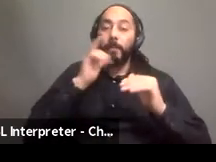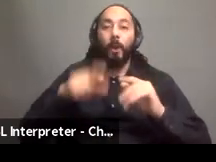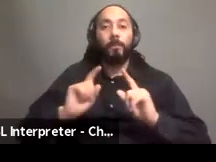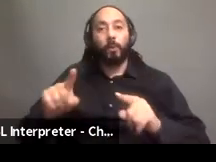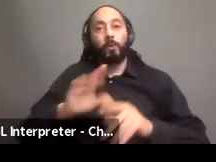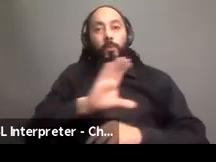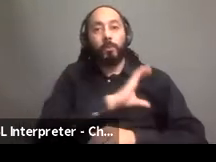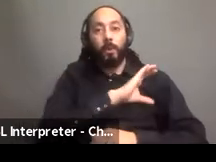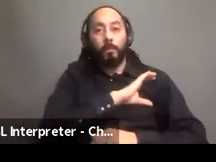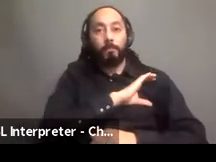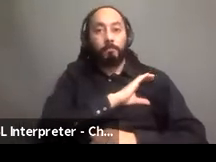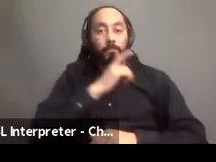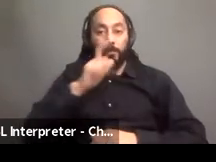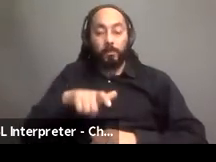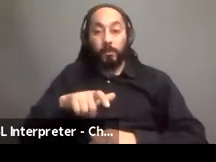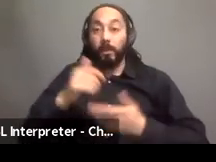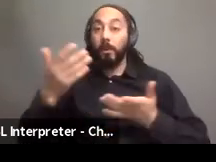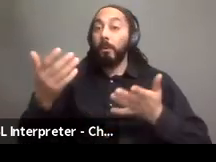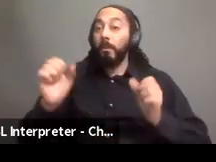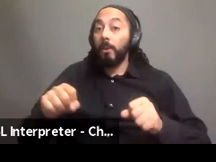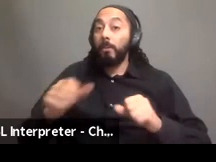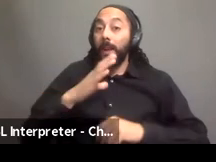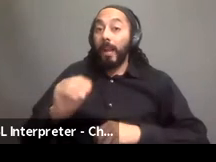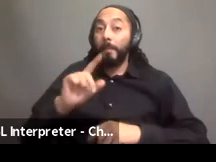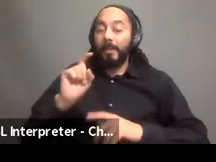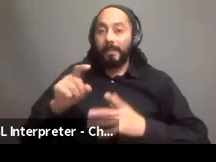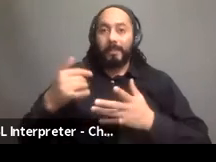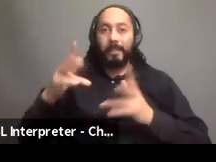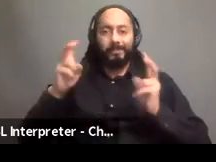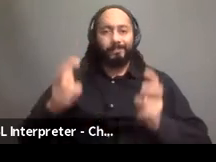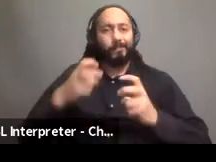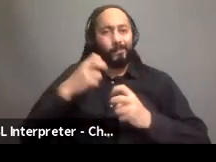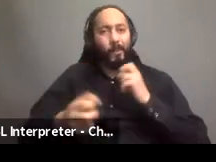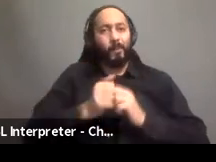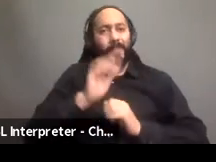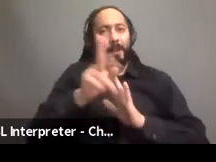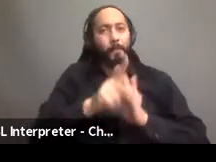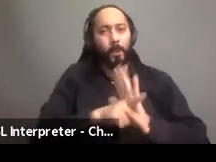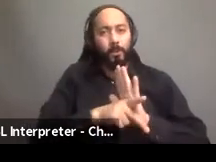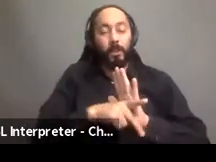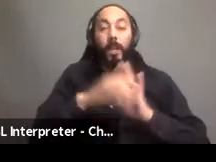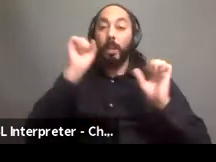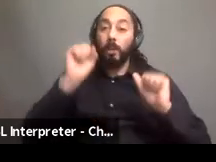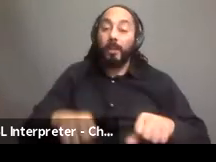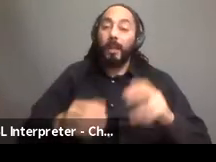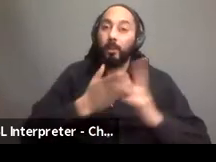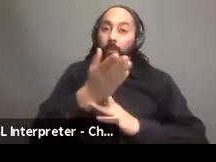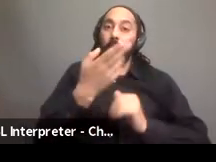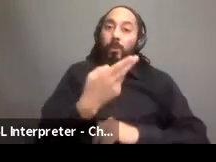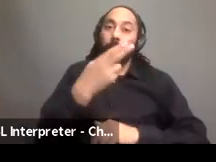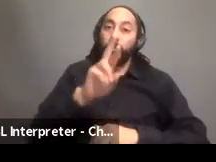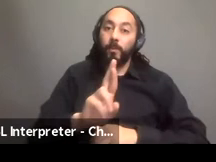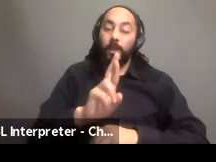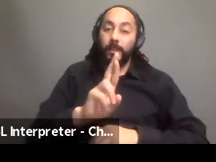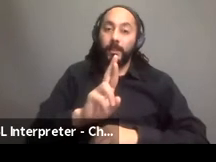company needs to have a new policy in place because there's this huge issue with their policy, that's something you could achieve through the human rights option.